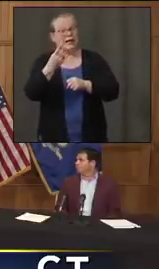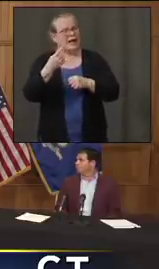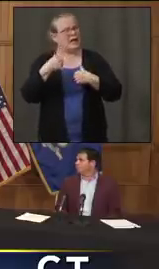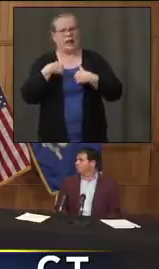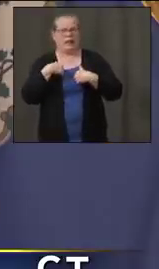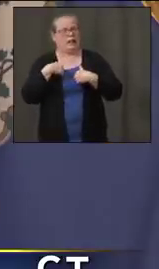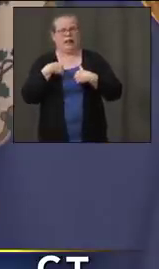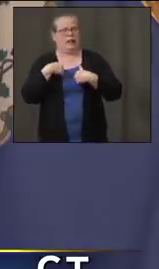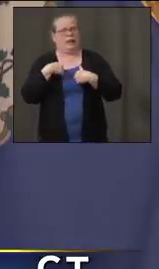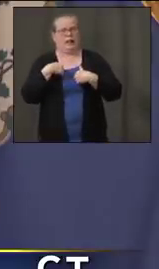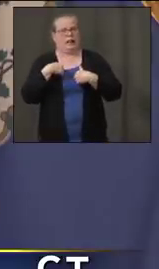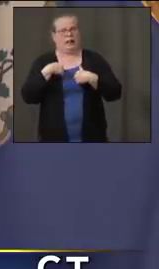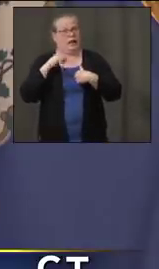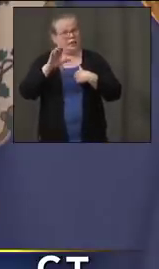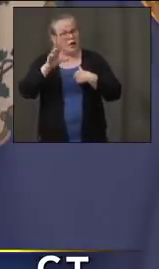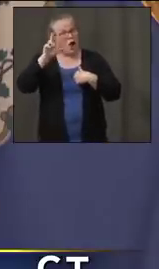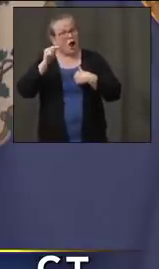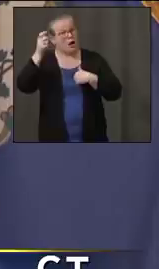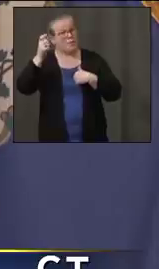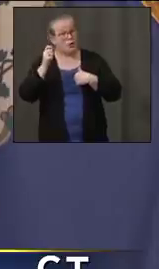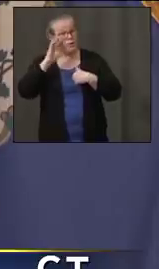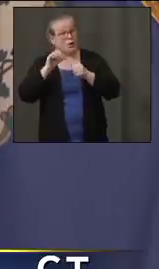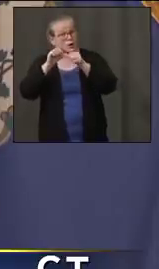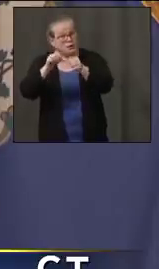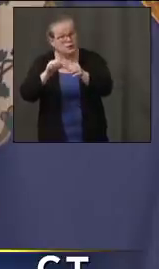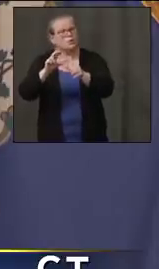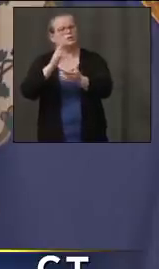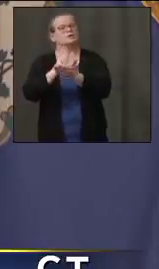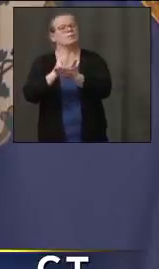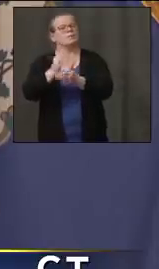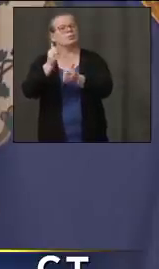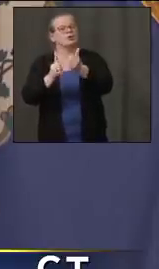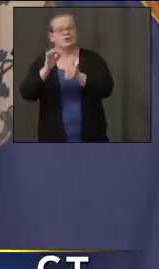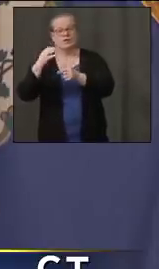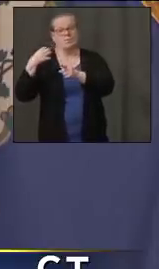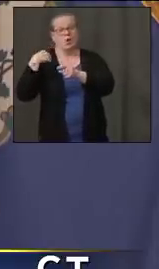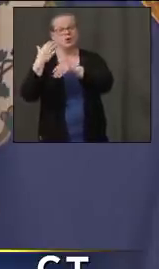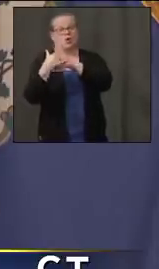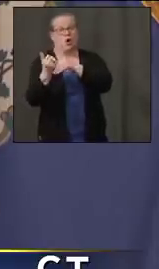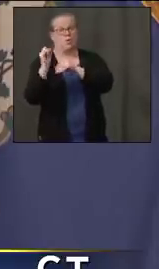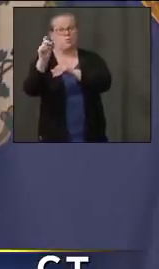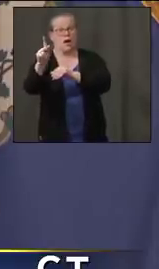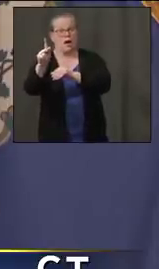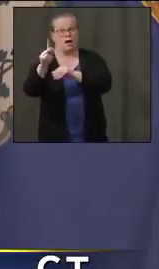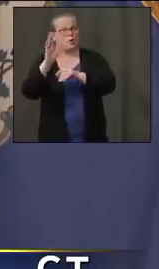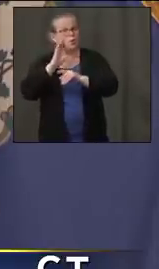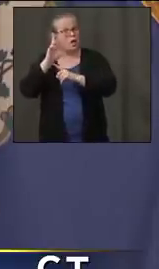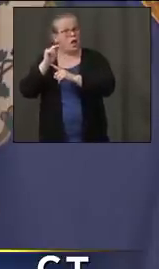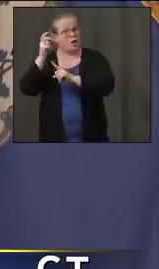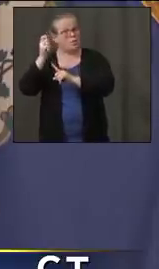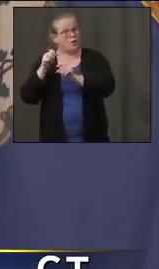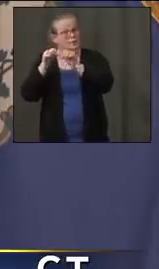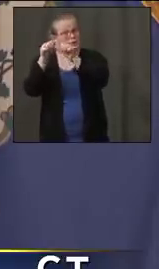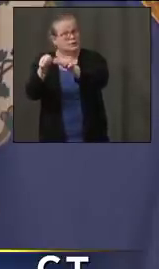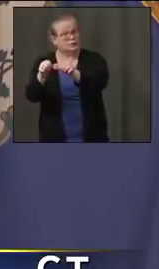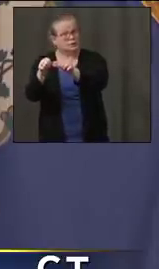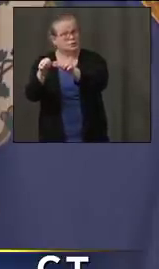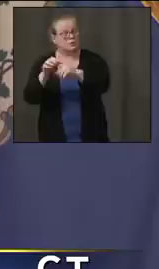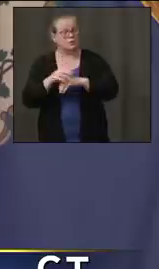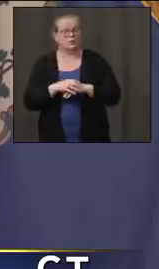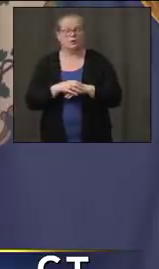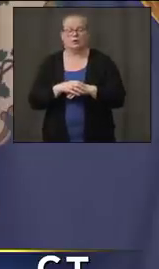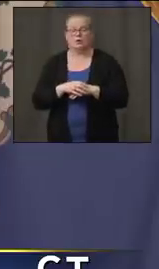My answer to that is yes. As you saw from the CDC guidelines we got from Washington, as well as our own guidelines, that